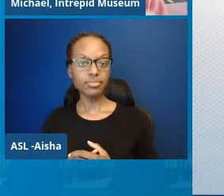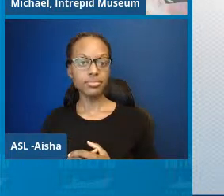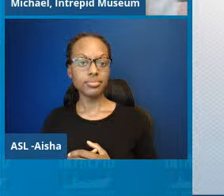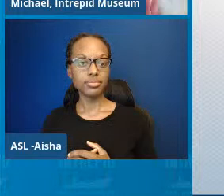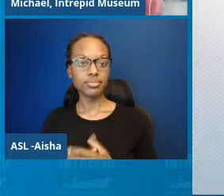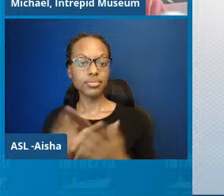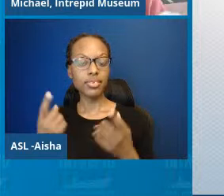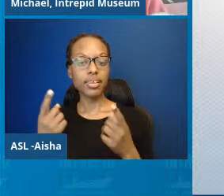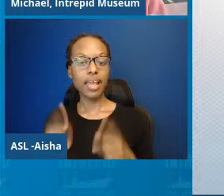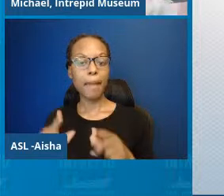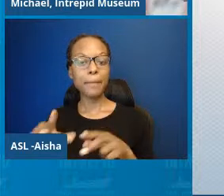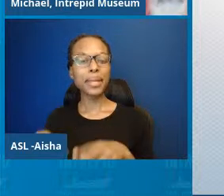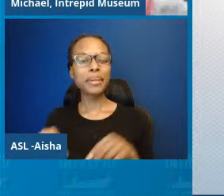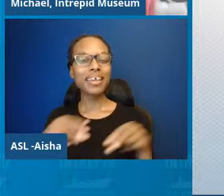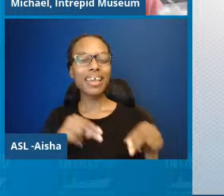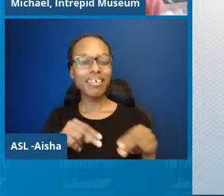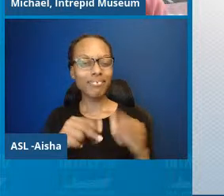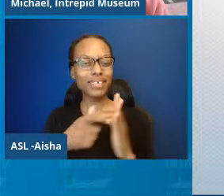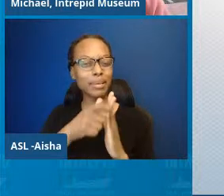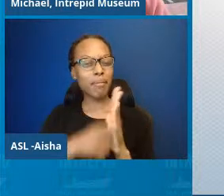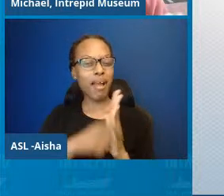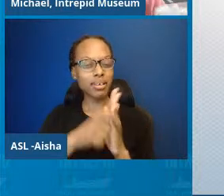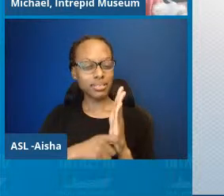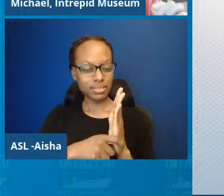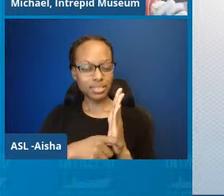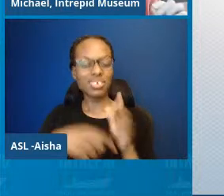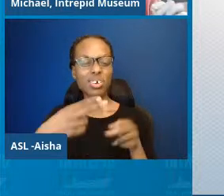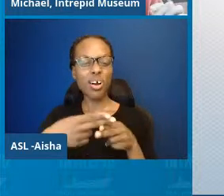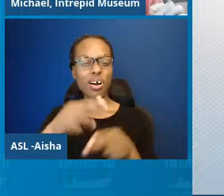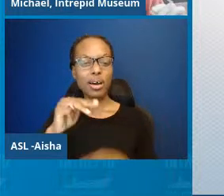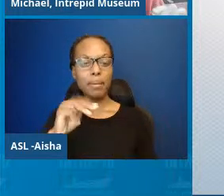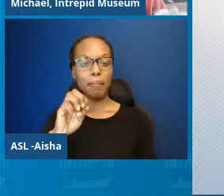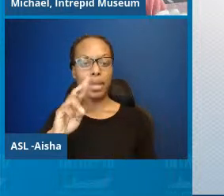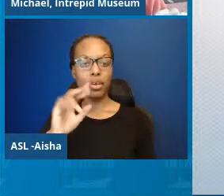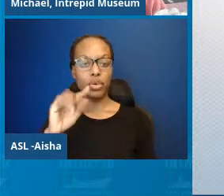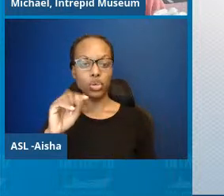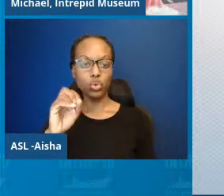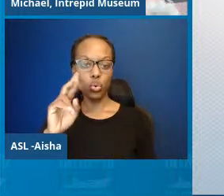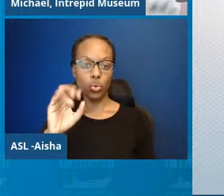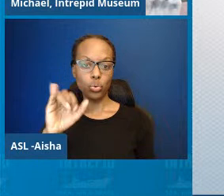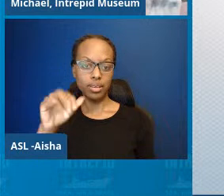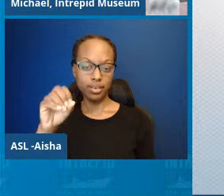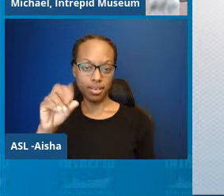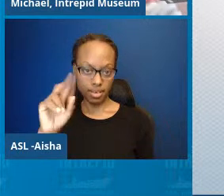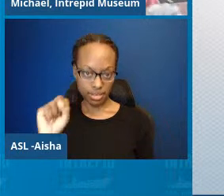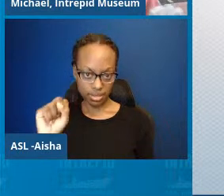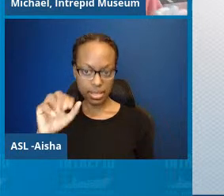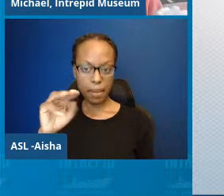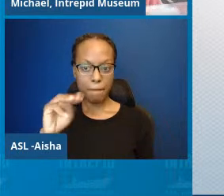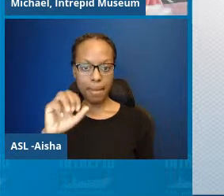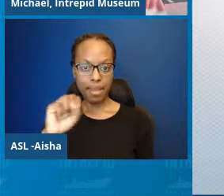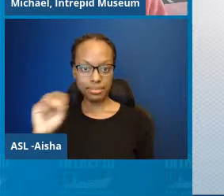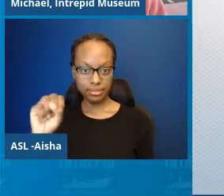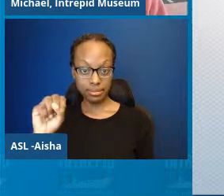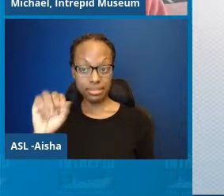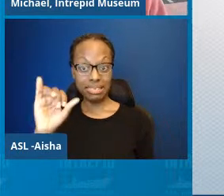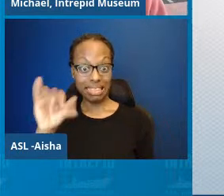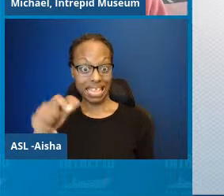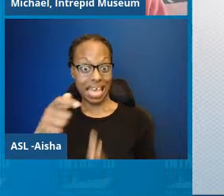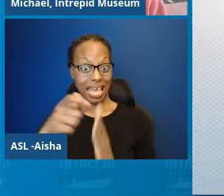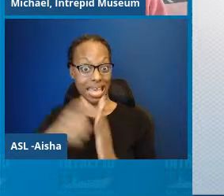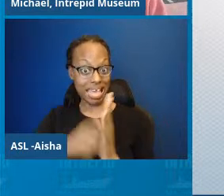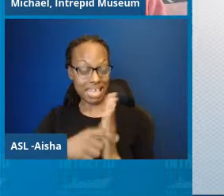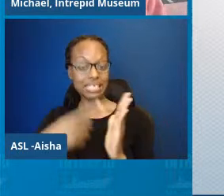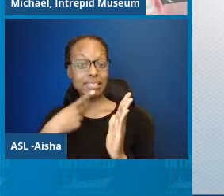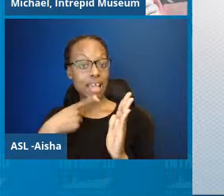called the Meritorious Mass, where it actually had the names of the survivors and said they were to receive the Navy